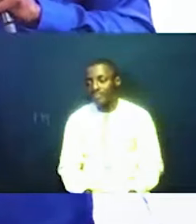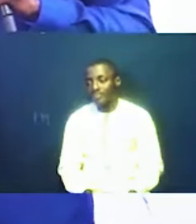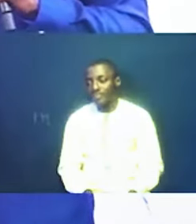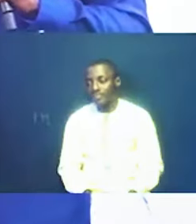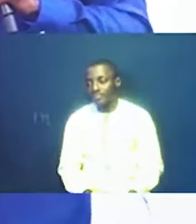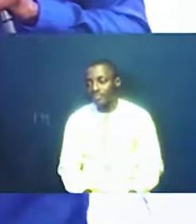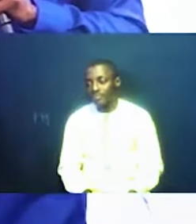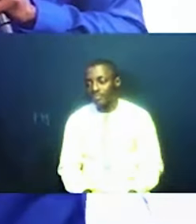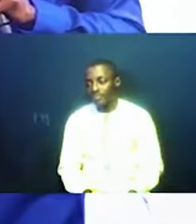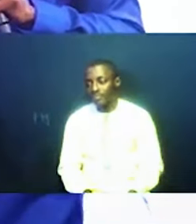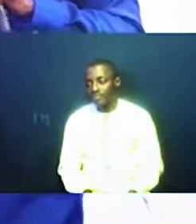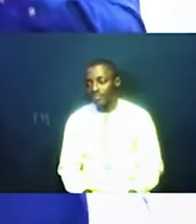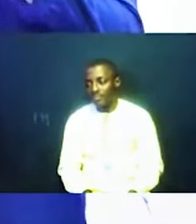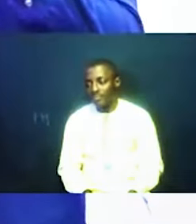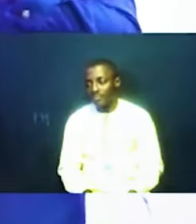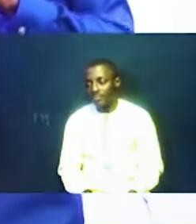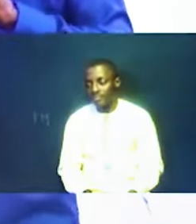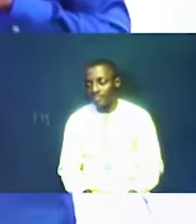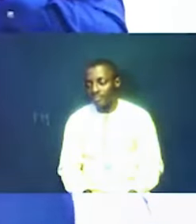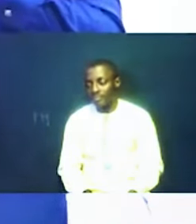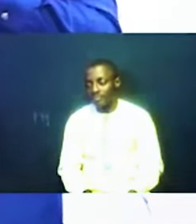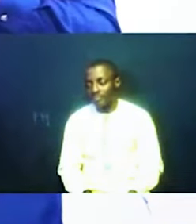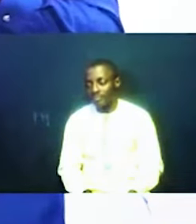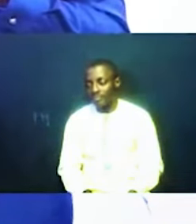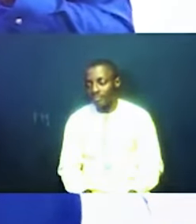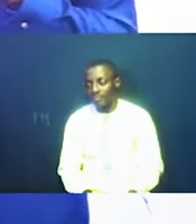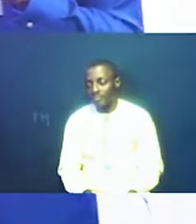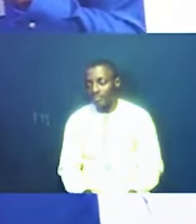ama omano, no manu nina, and say,